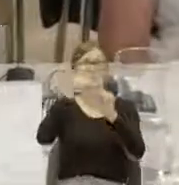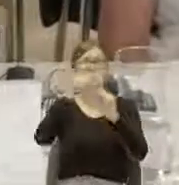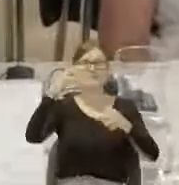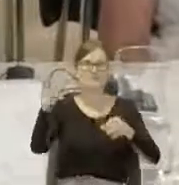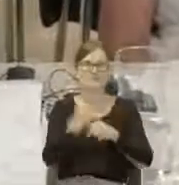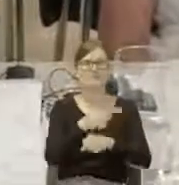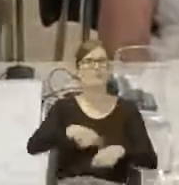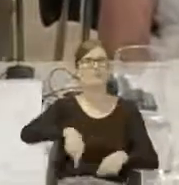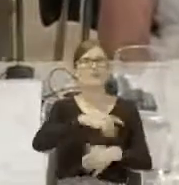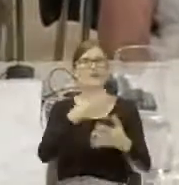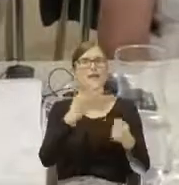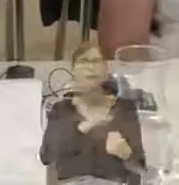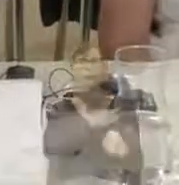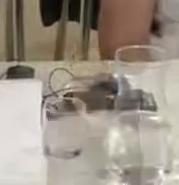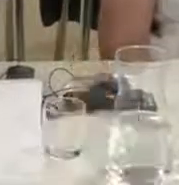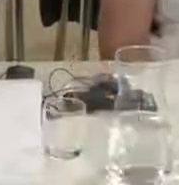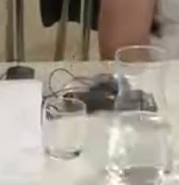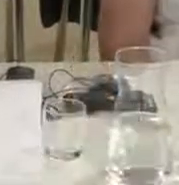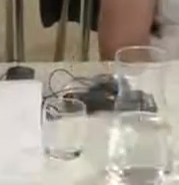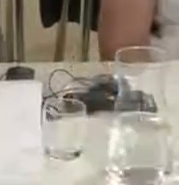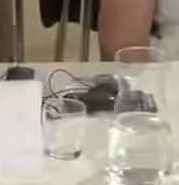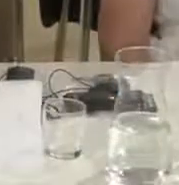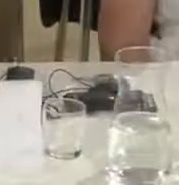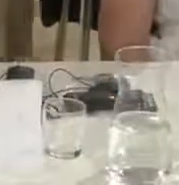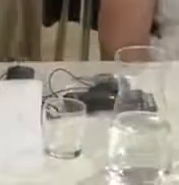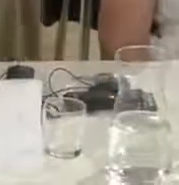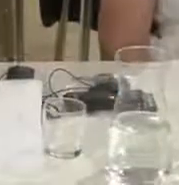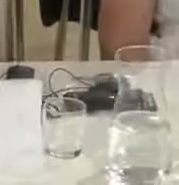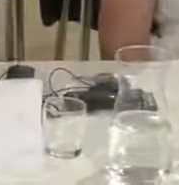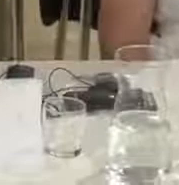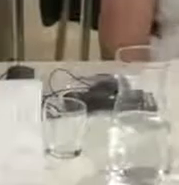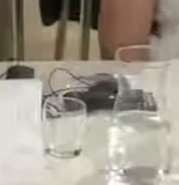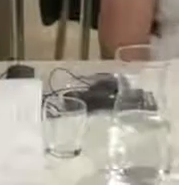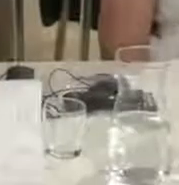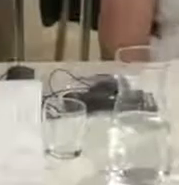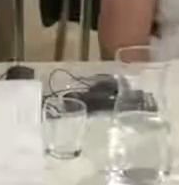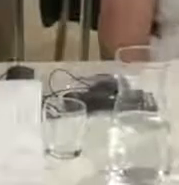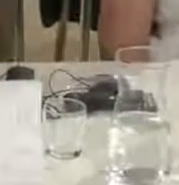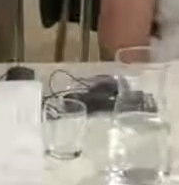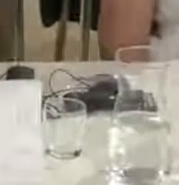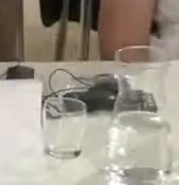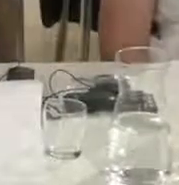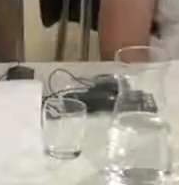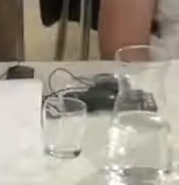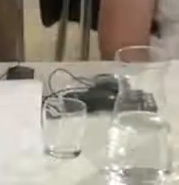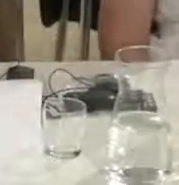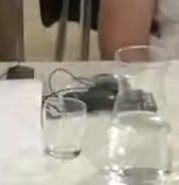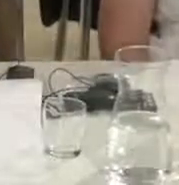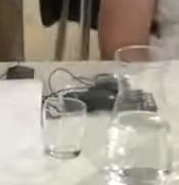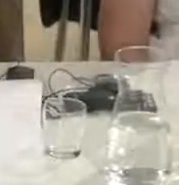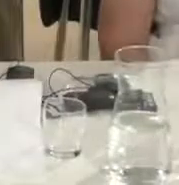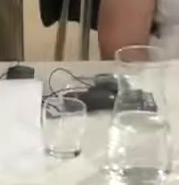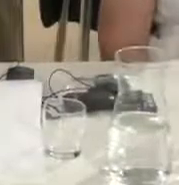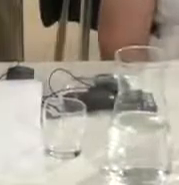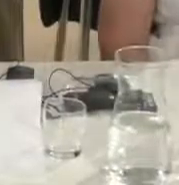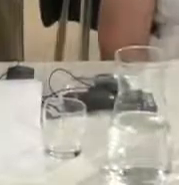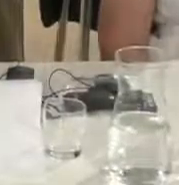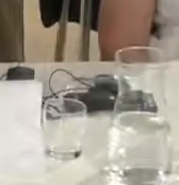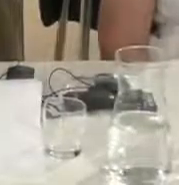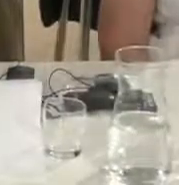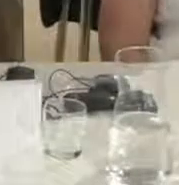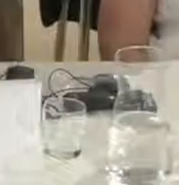making sure that local government has what it needs to deliver and to beat the challenges of our